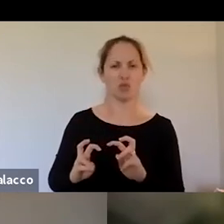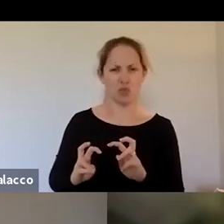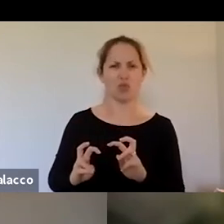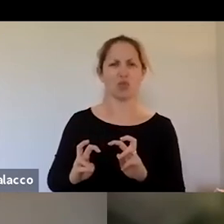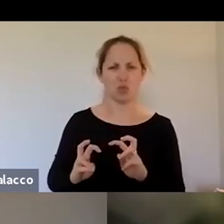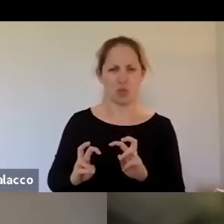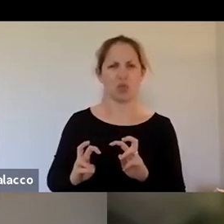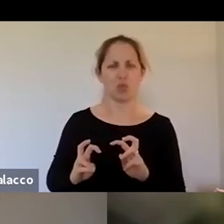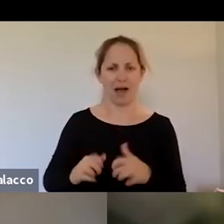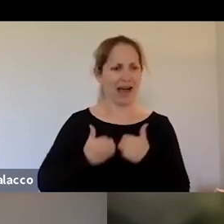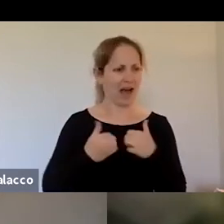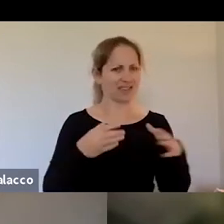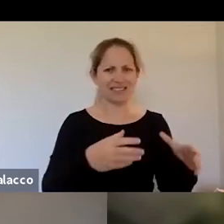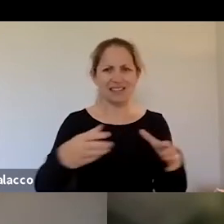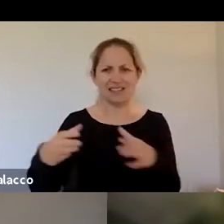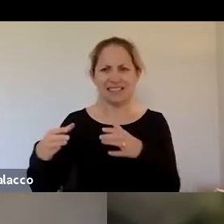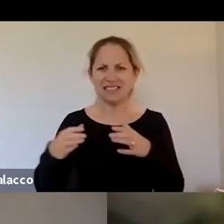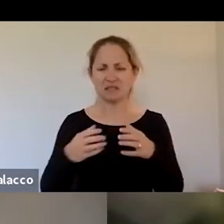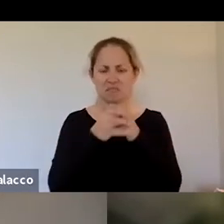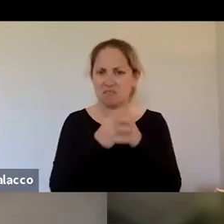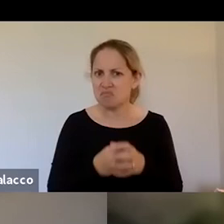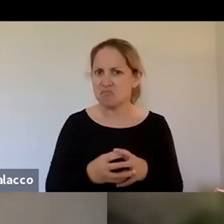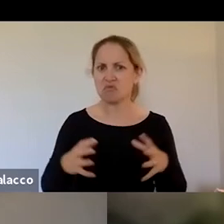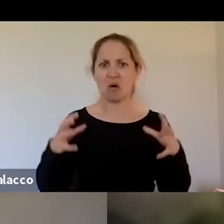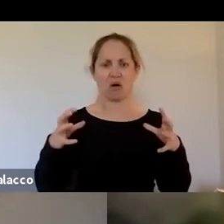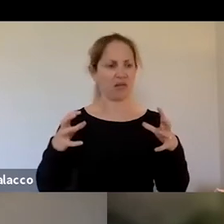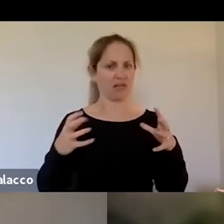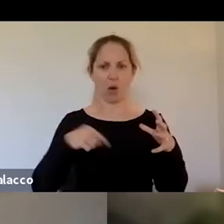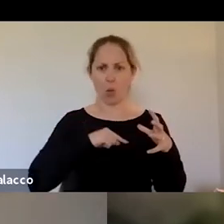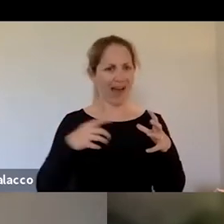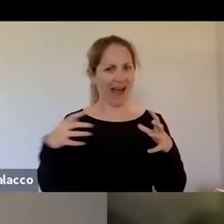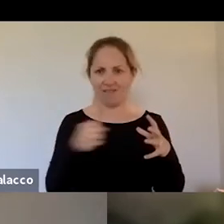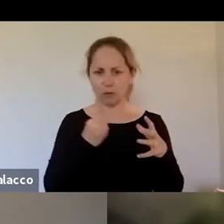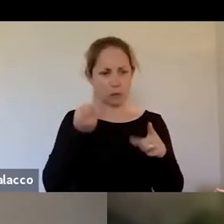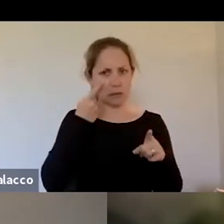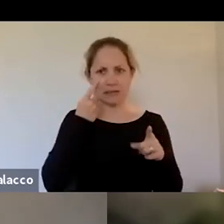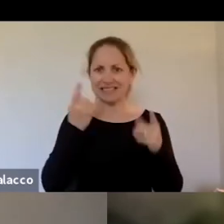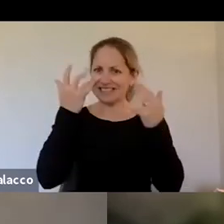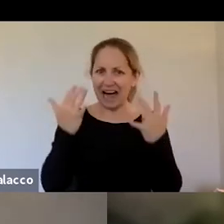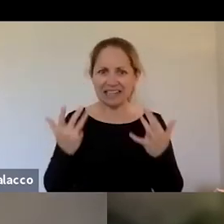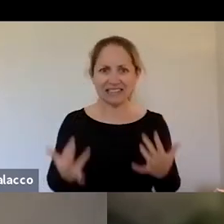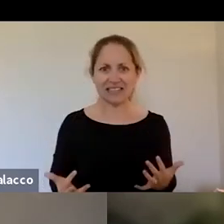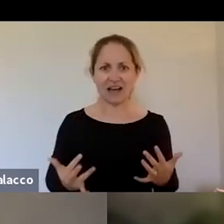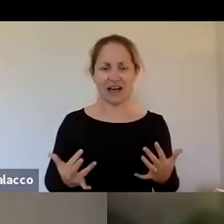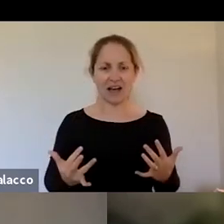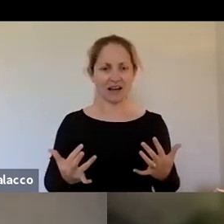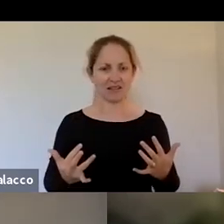sector's use of data for decision making. And so we're collecting examples of how insights are